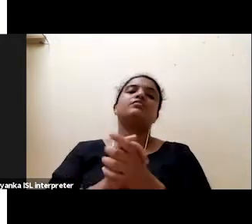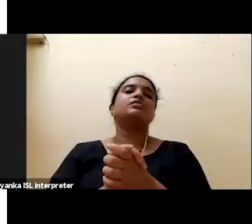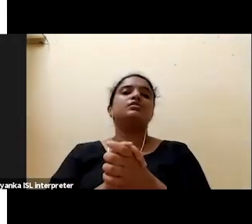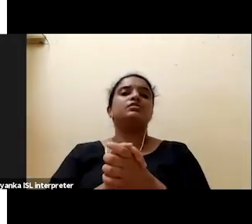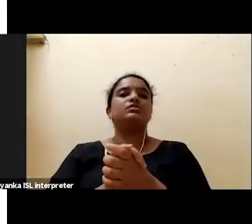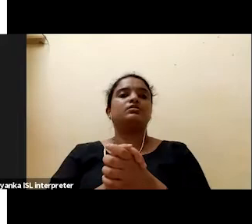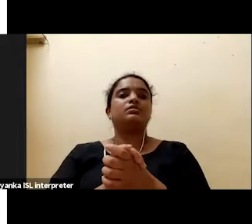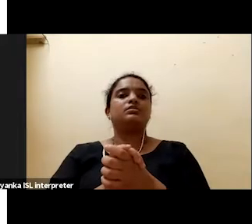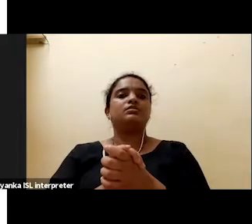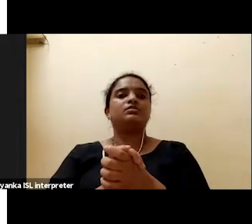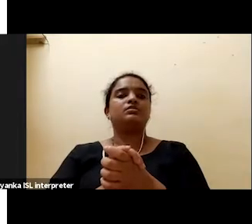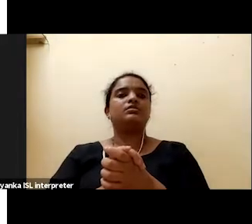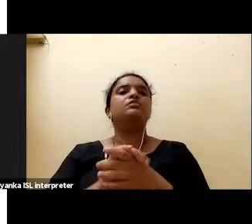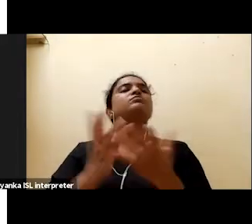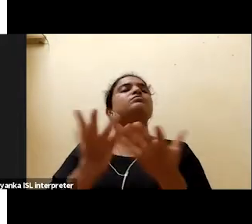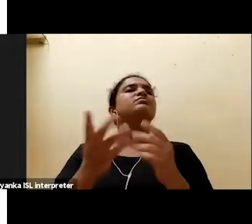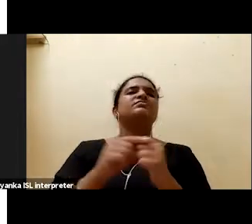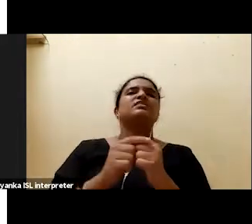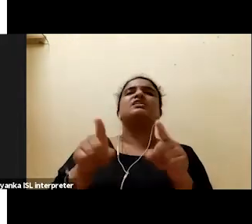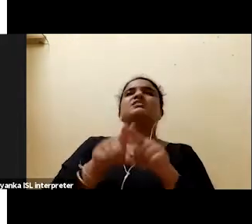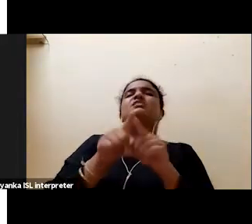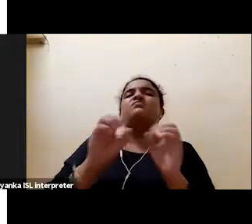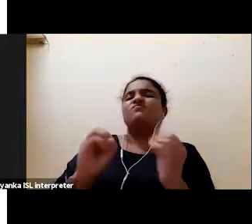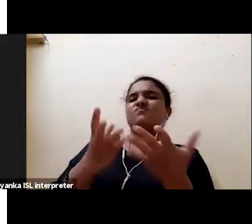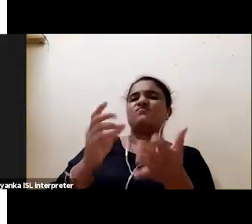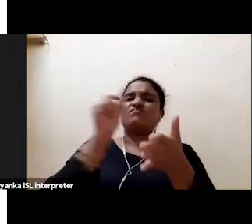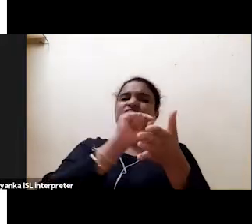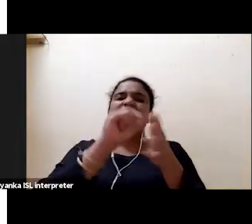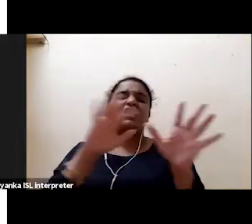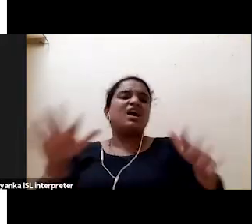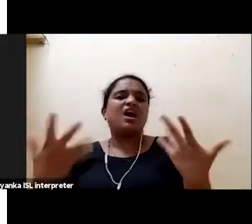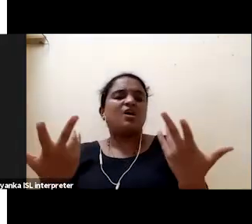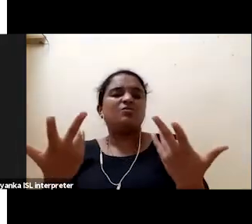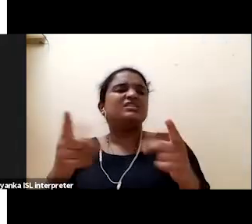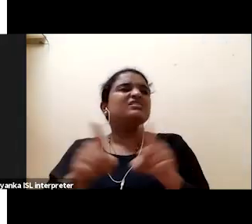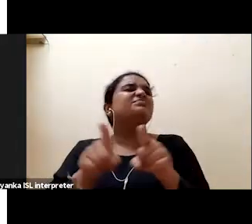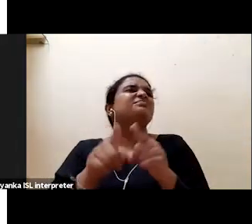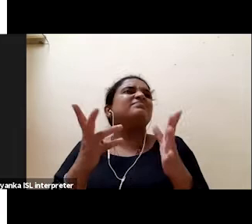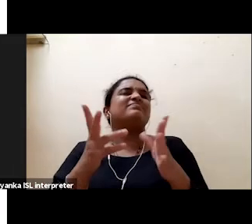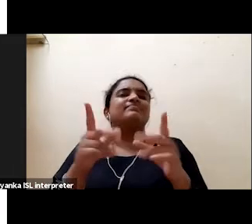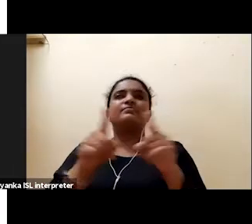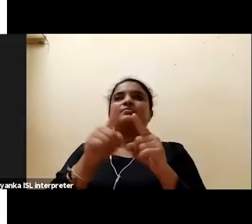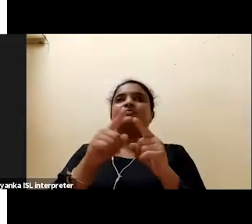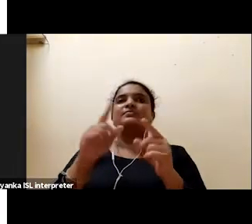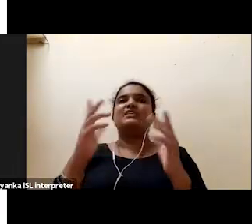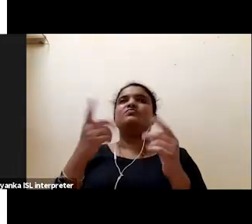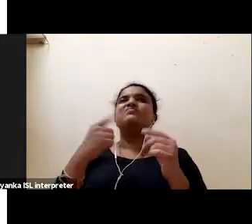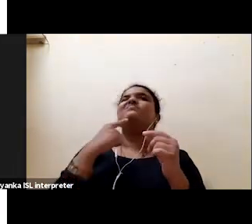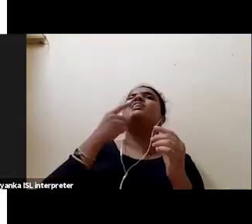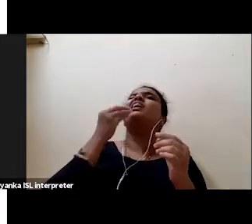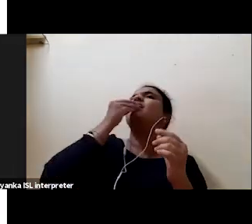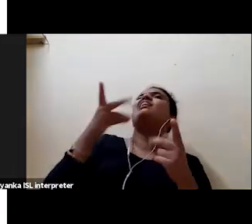So how do we get started? Uh, it's the most obvious thing to say if you want to